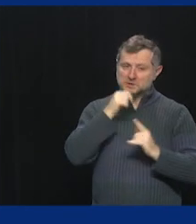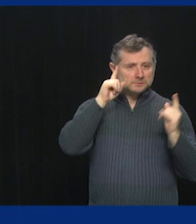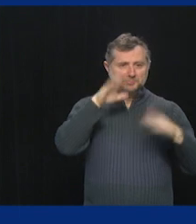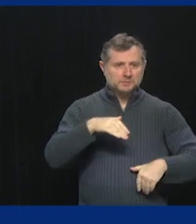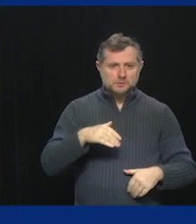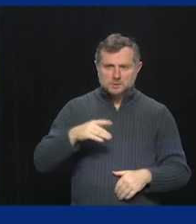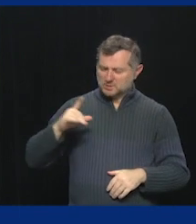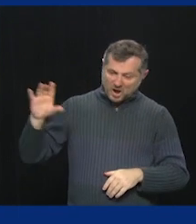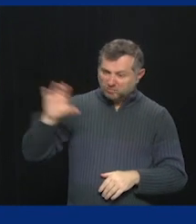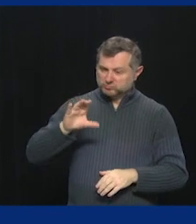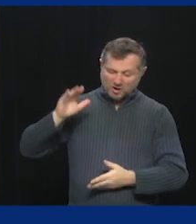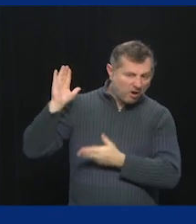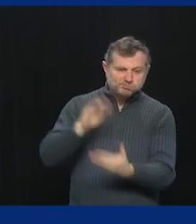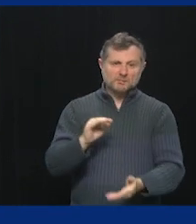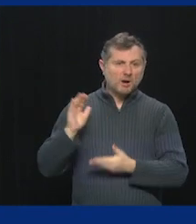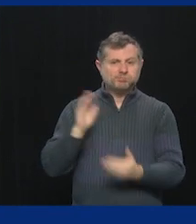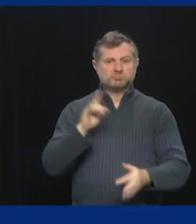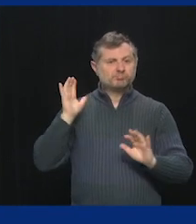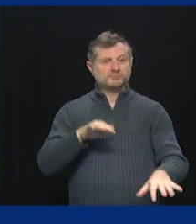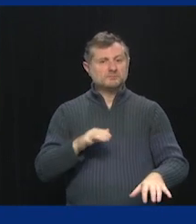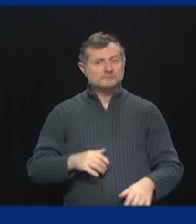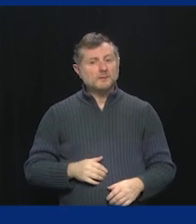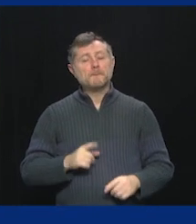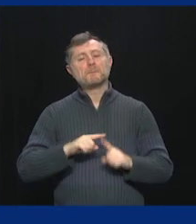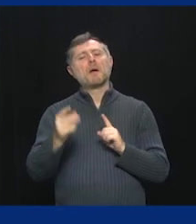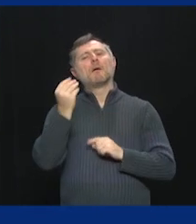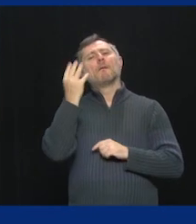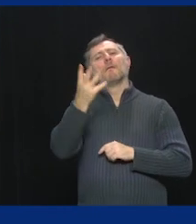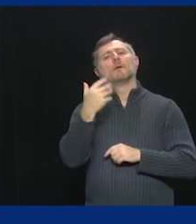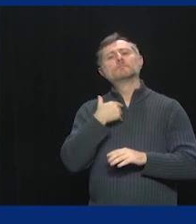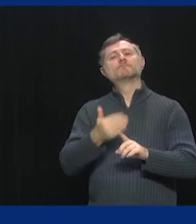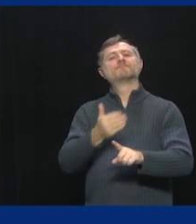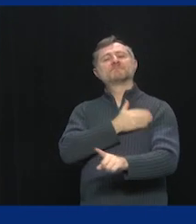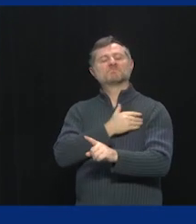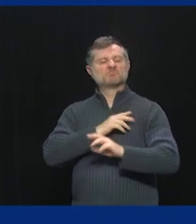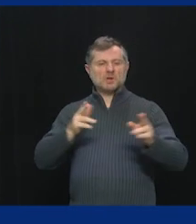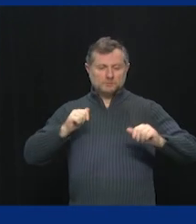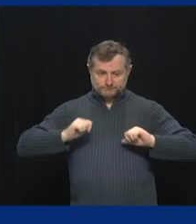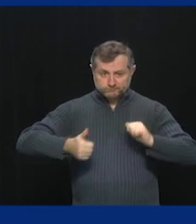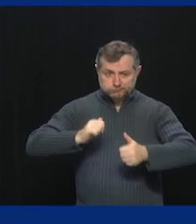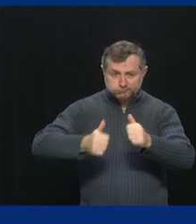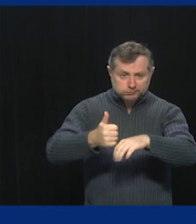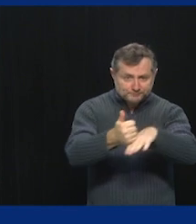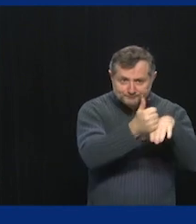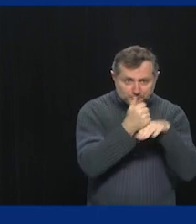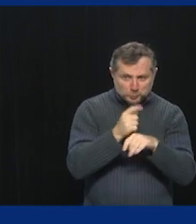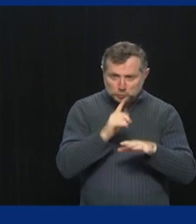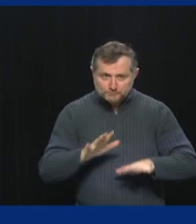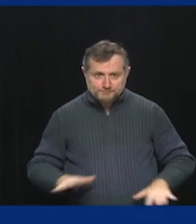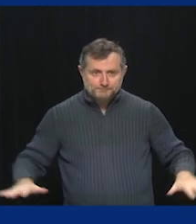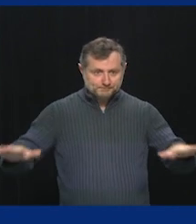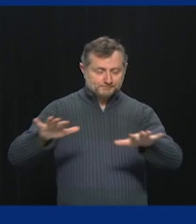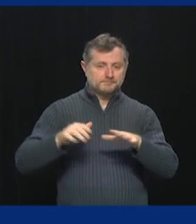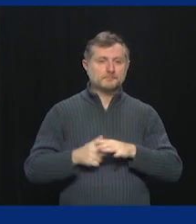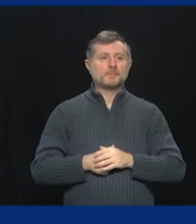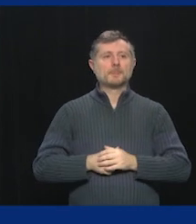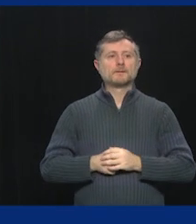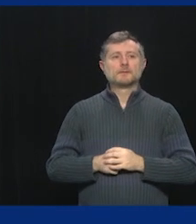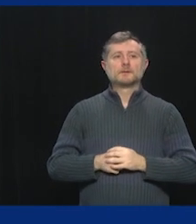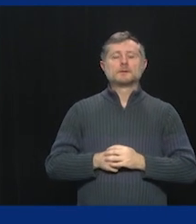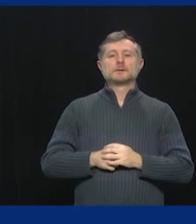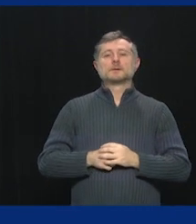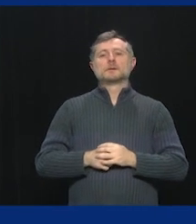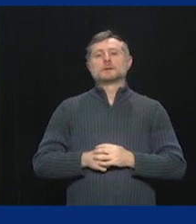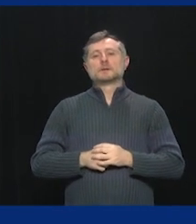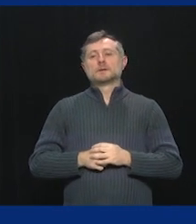that did occur, but with those, we readied and pre-positioned state assets